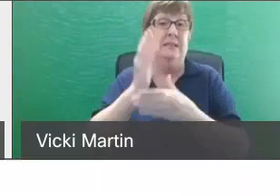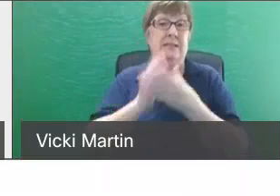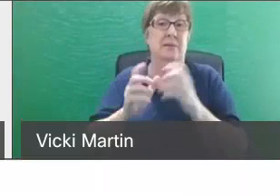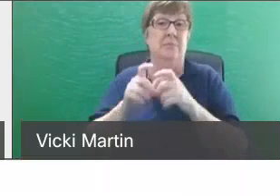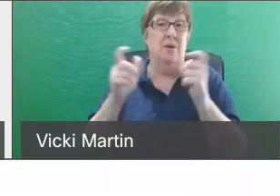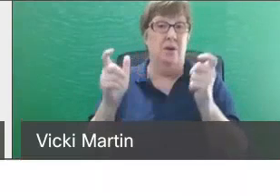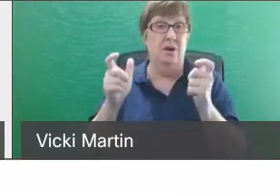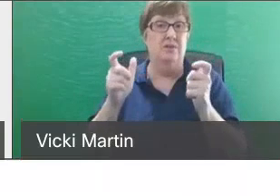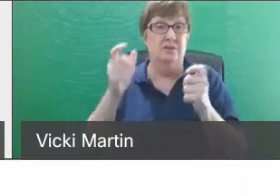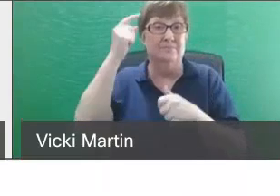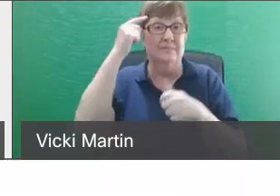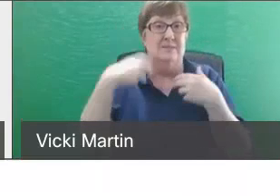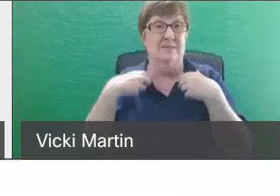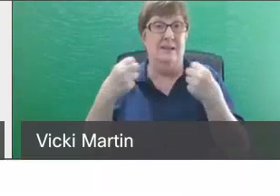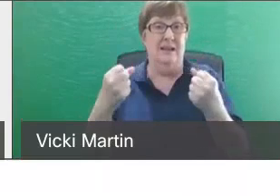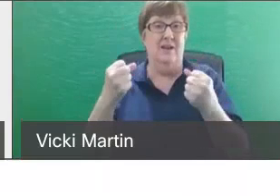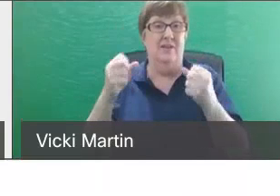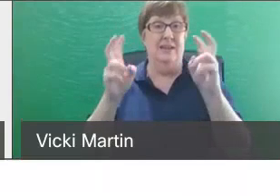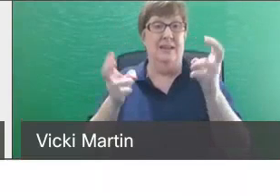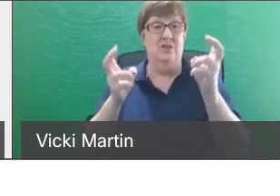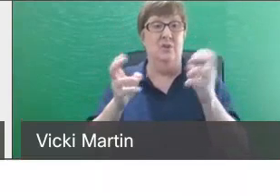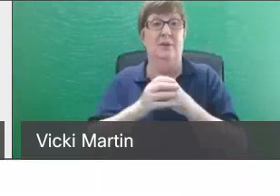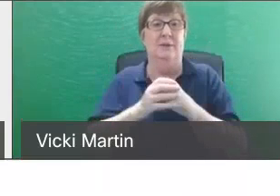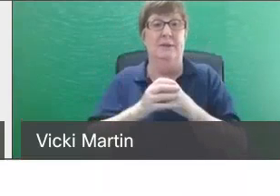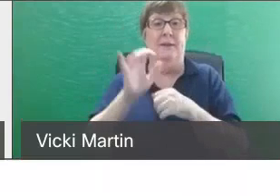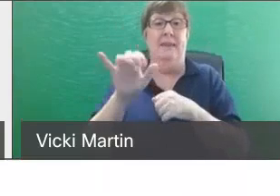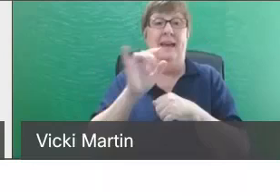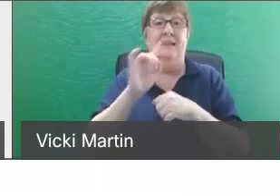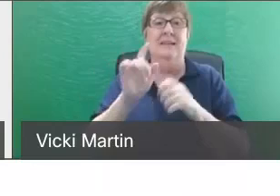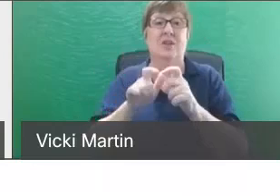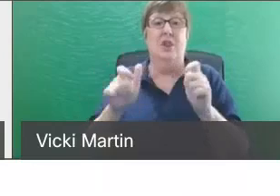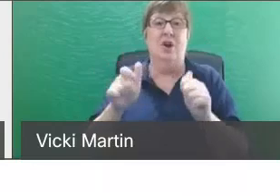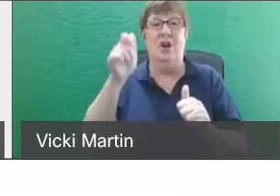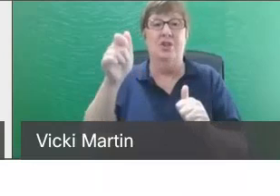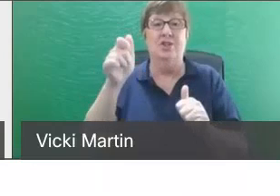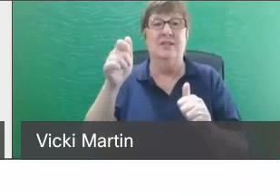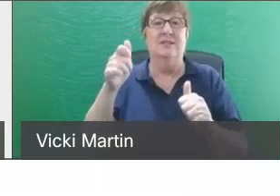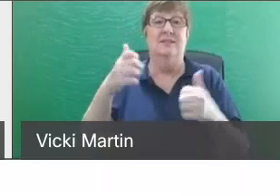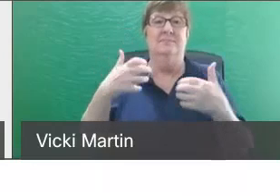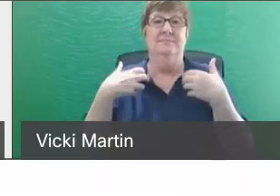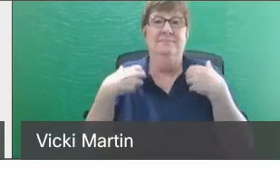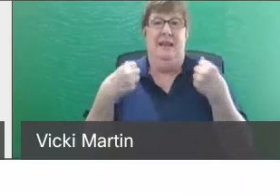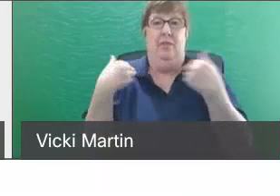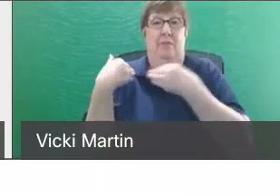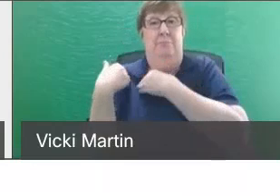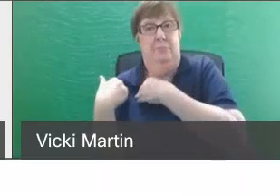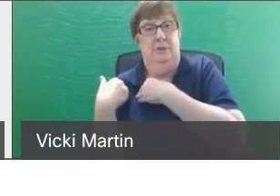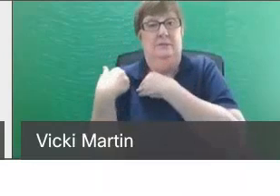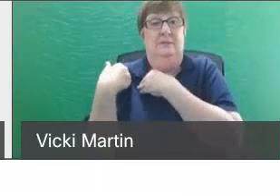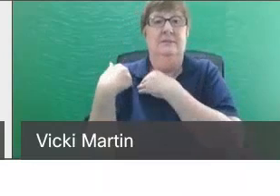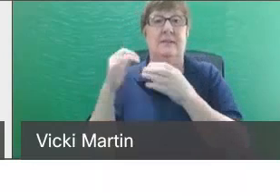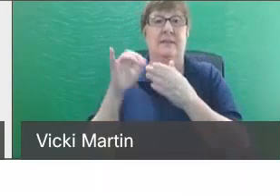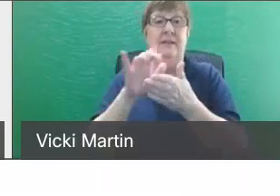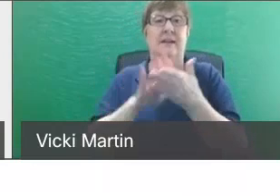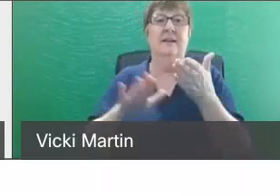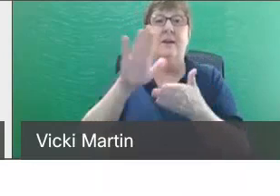largest health burden facing the college-age community. So that means the largest burden